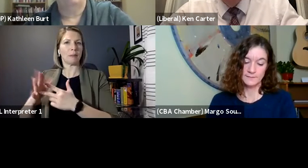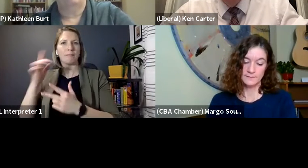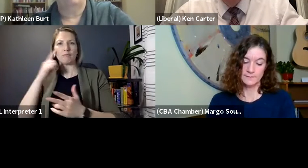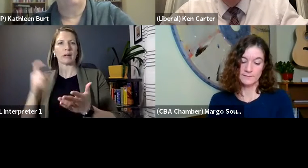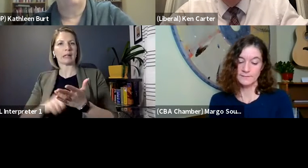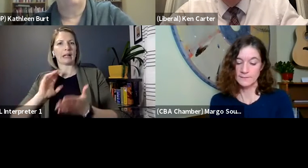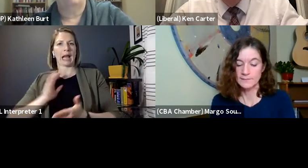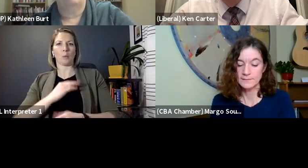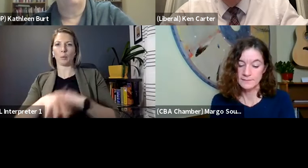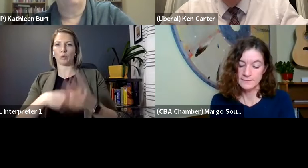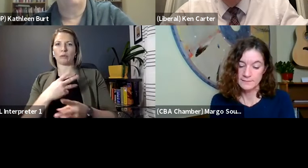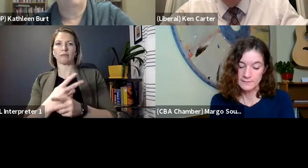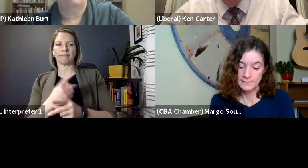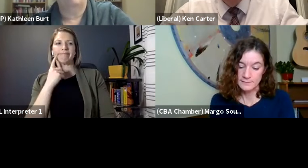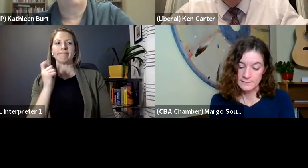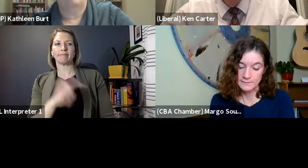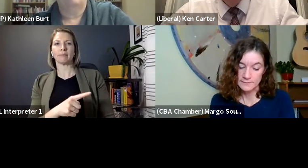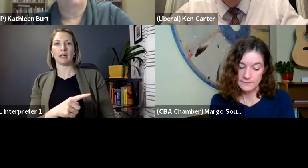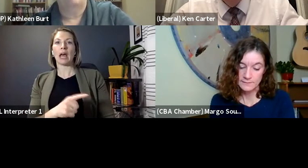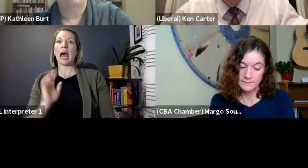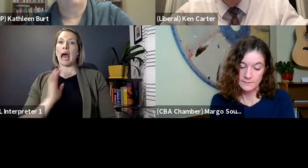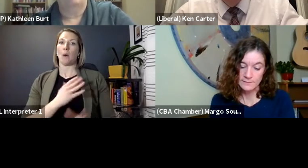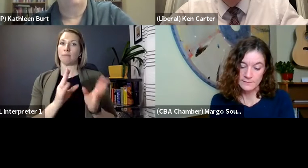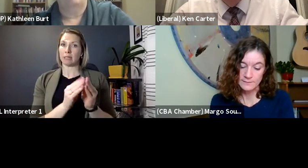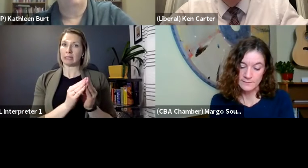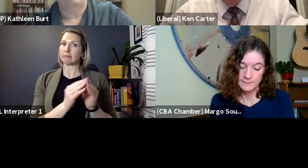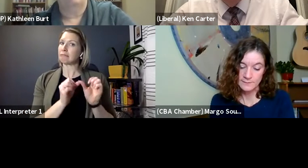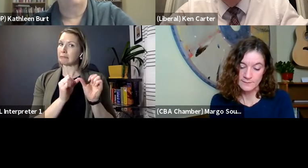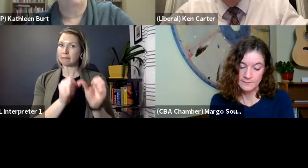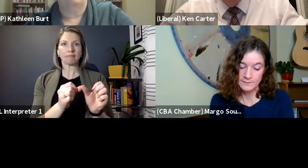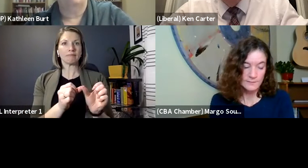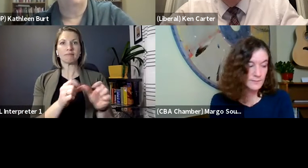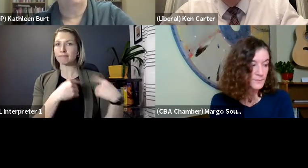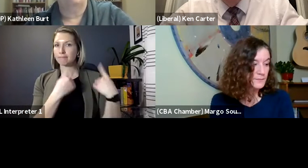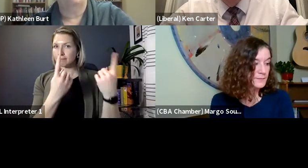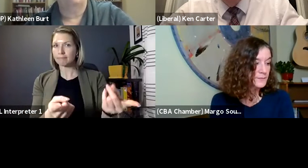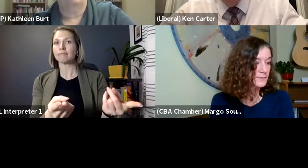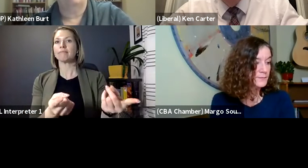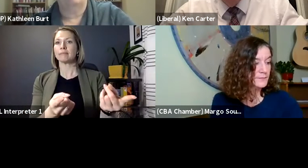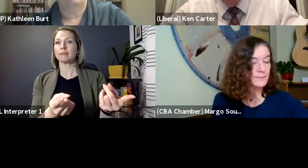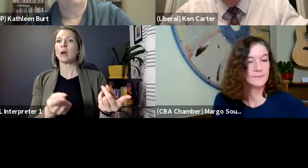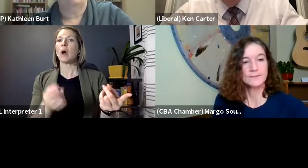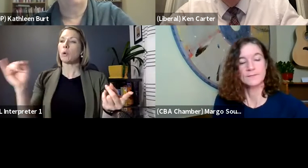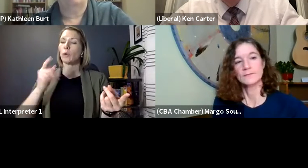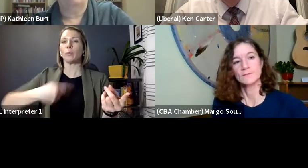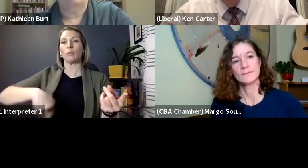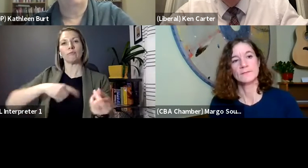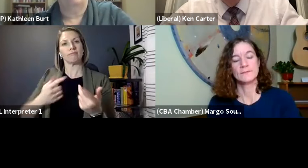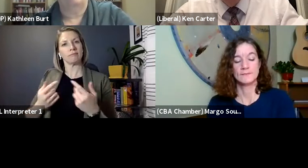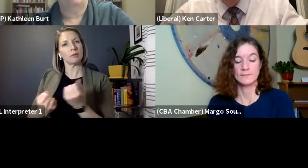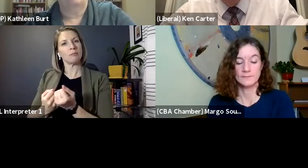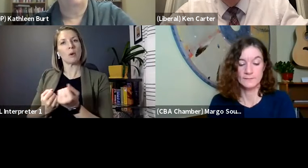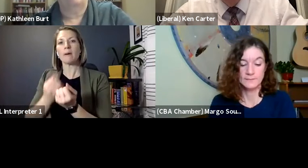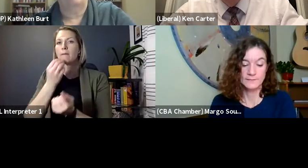and has continued to meet regularly via Zoom and in person when possible to support causes like the food bank and the CBS